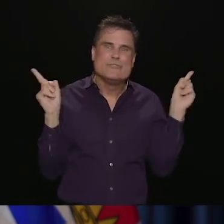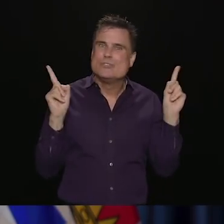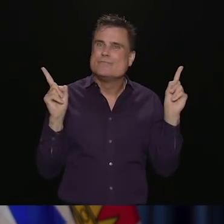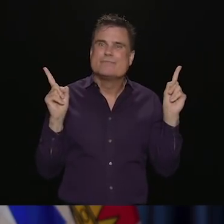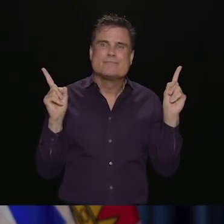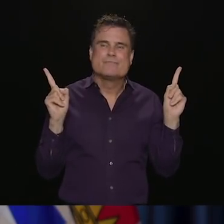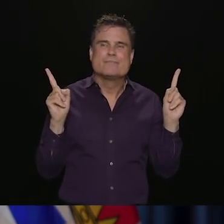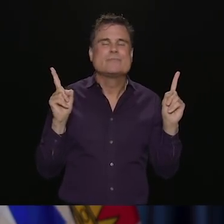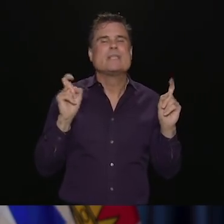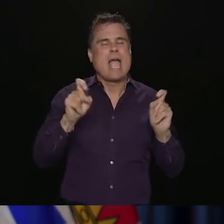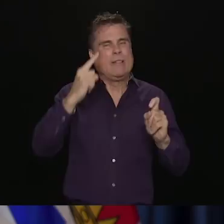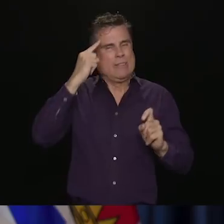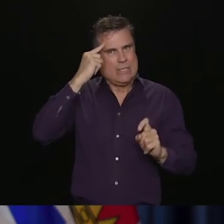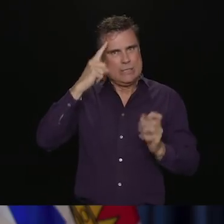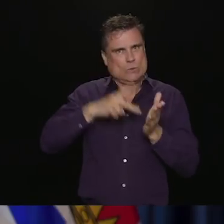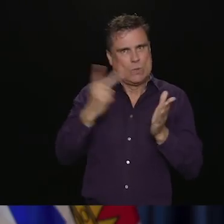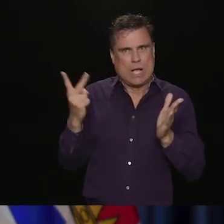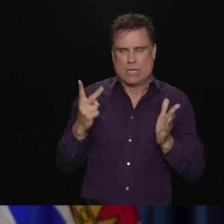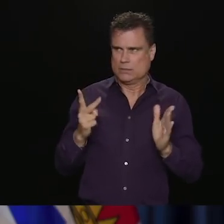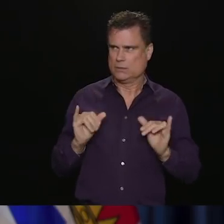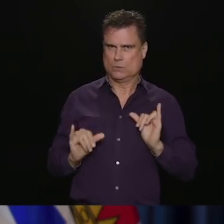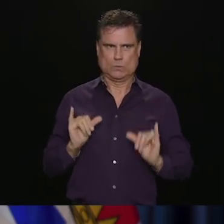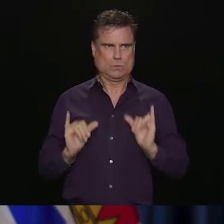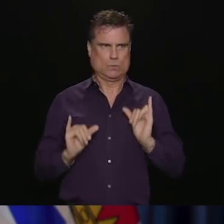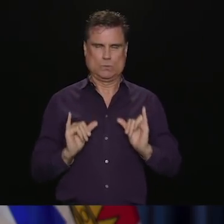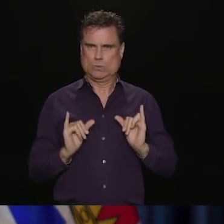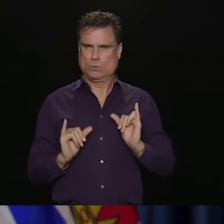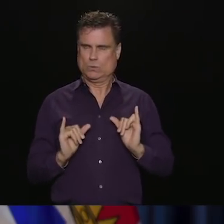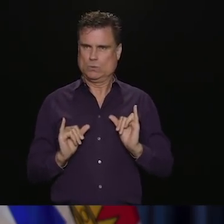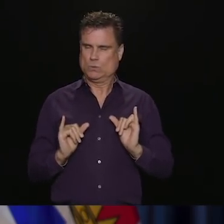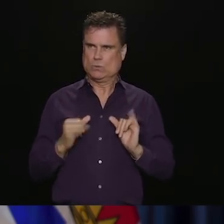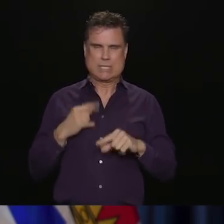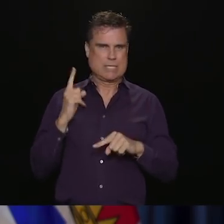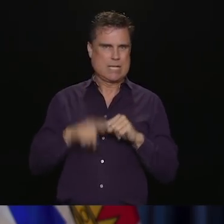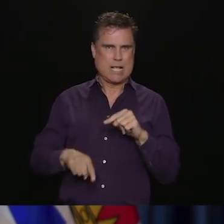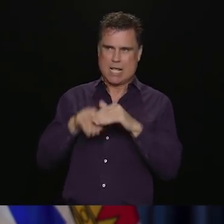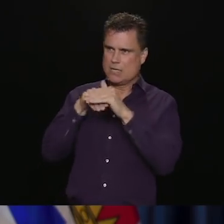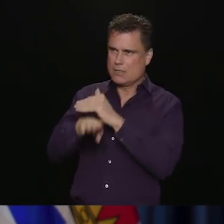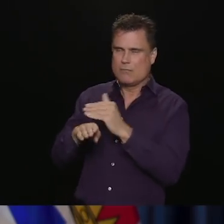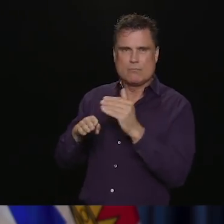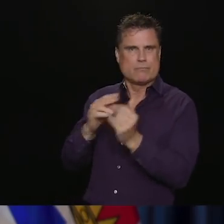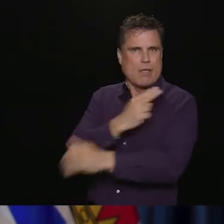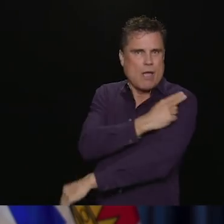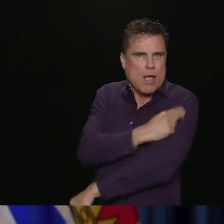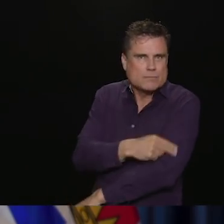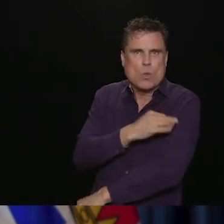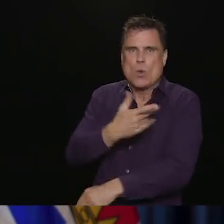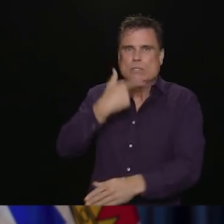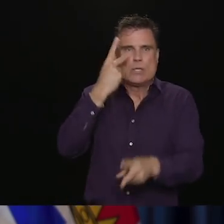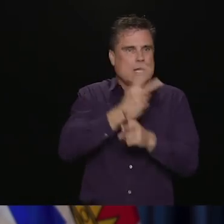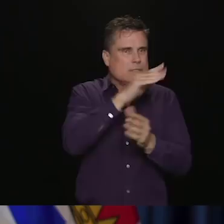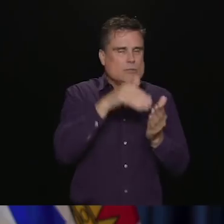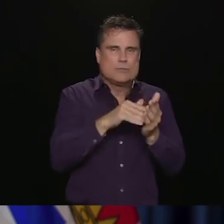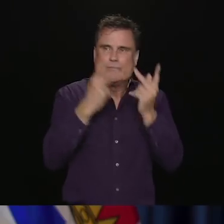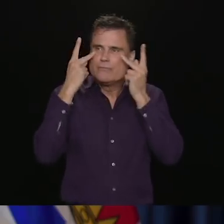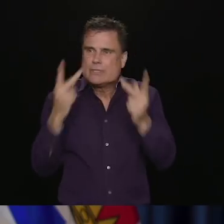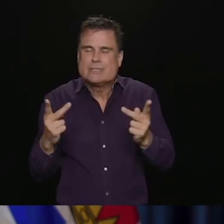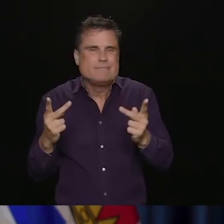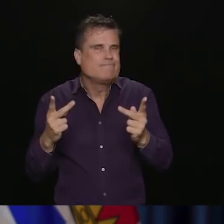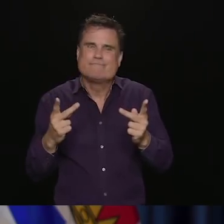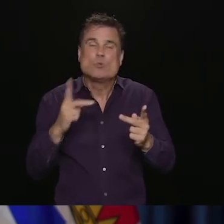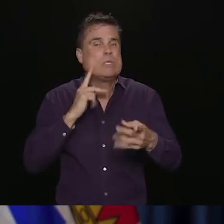because issues such as this one, the difficult things that we're working through to at some point allow